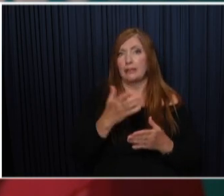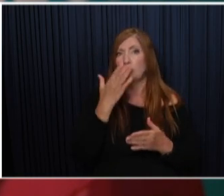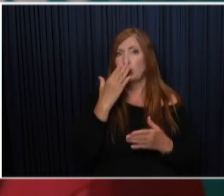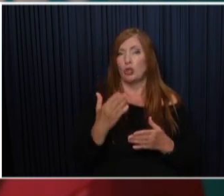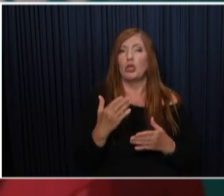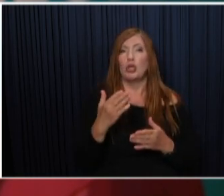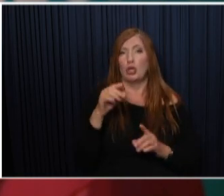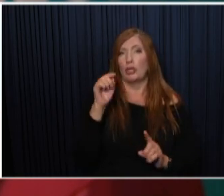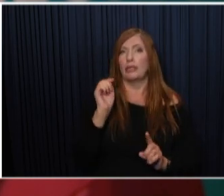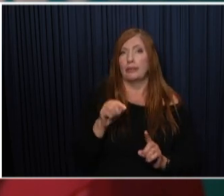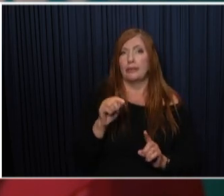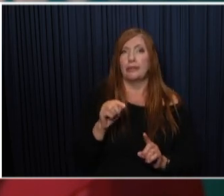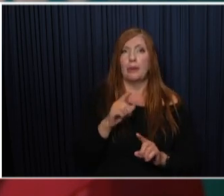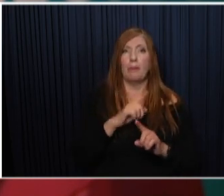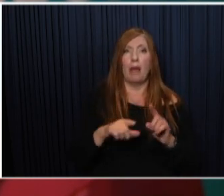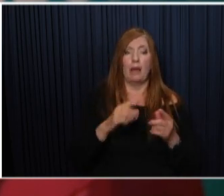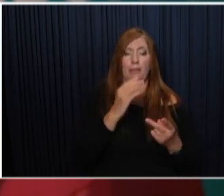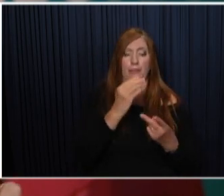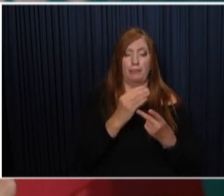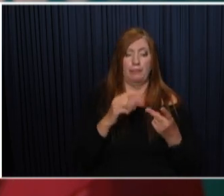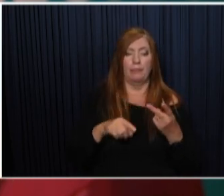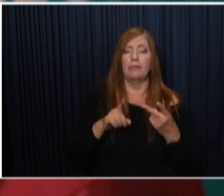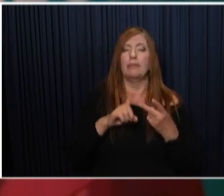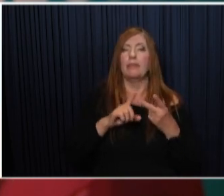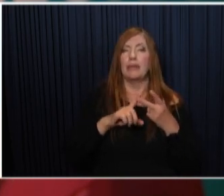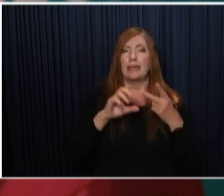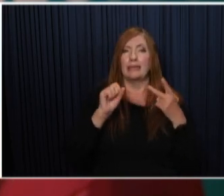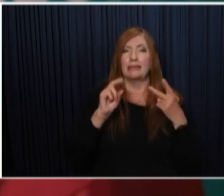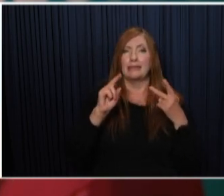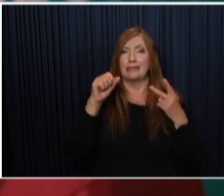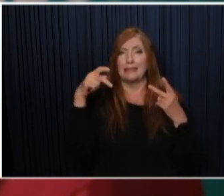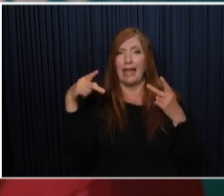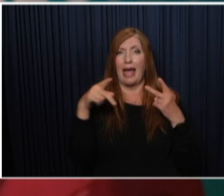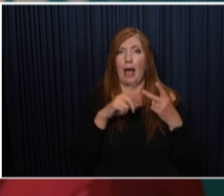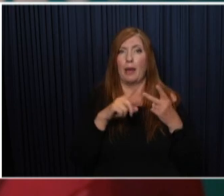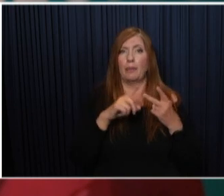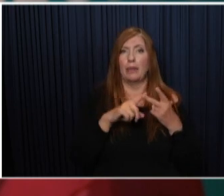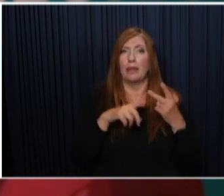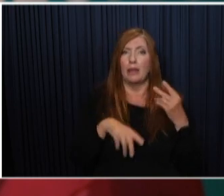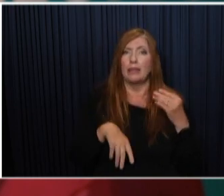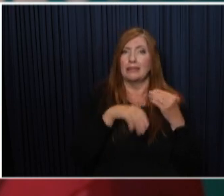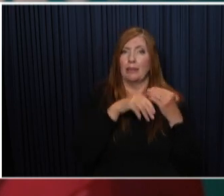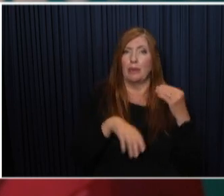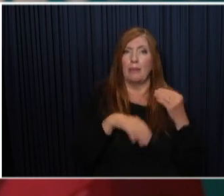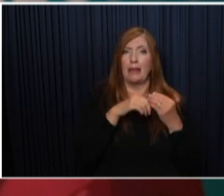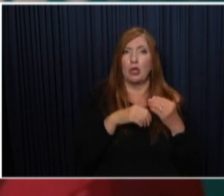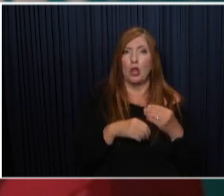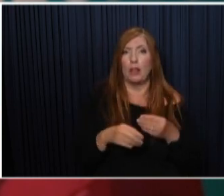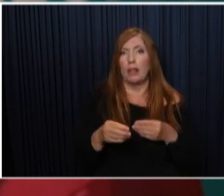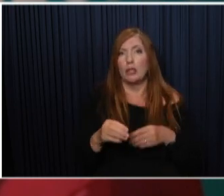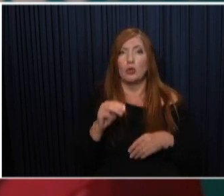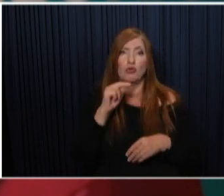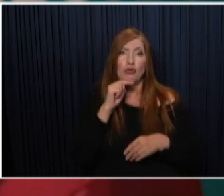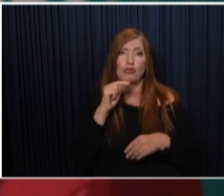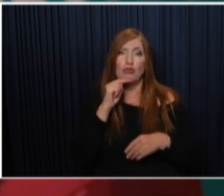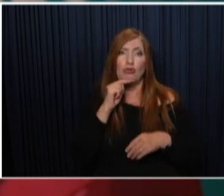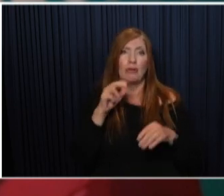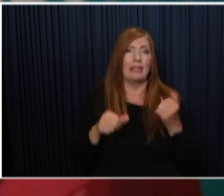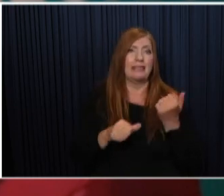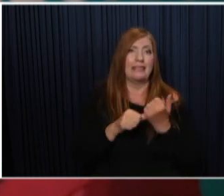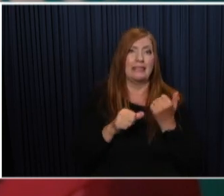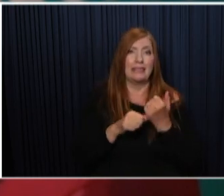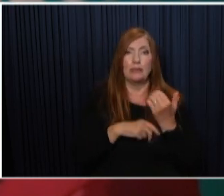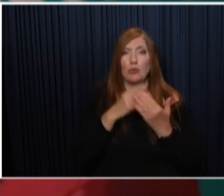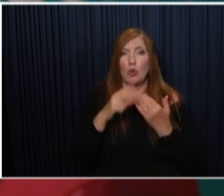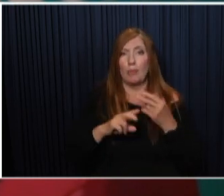check. As for SNAP, it's the Supplemental Nutritional Assistance Program. The second word